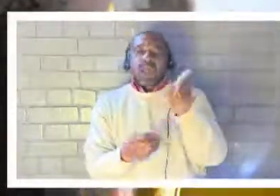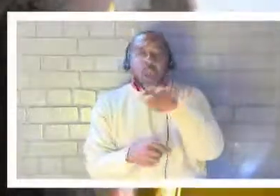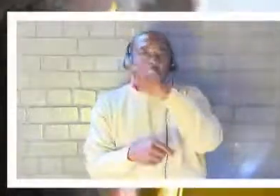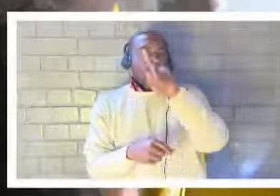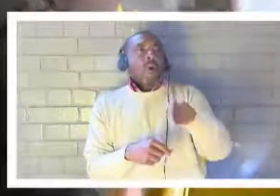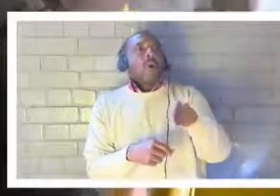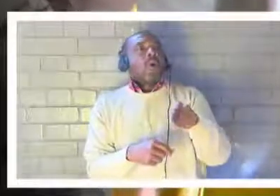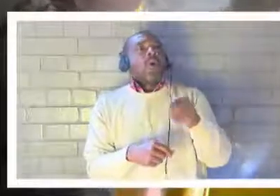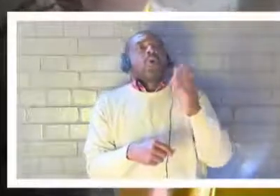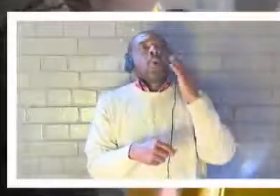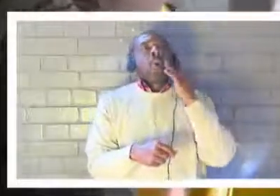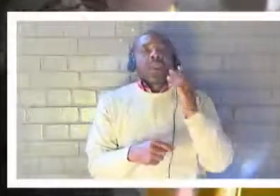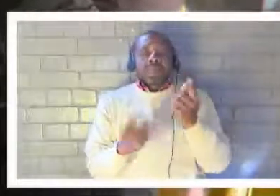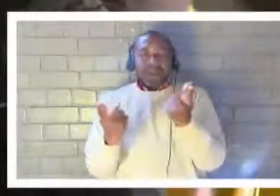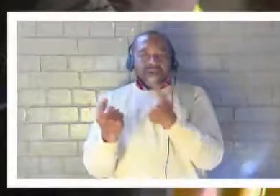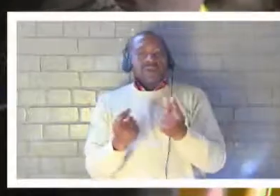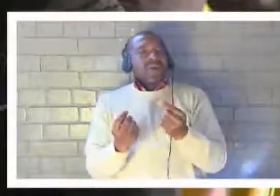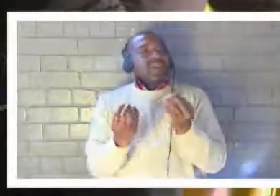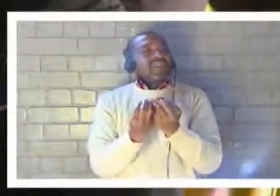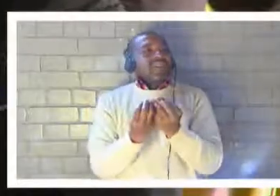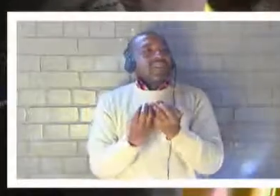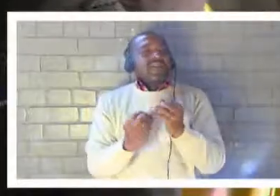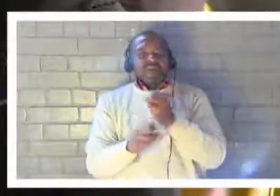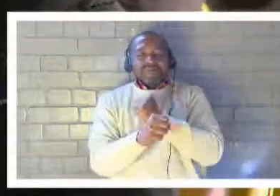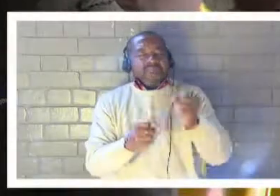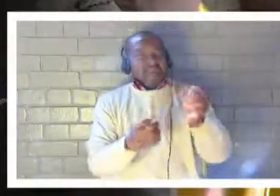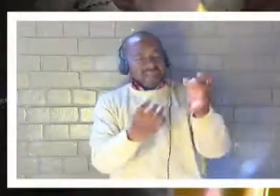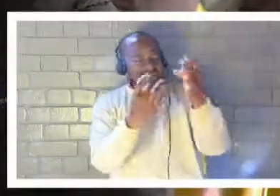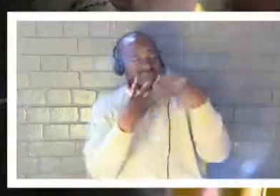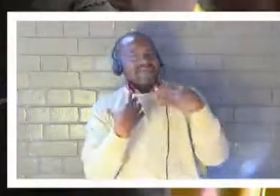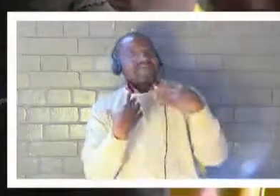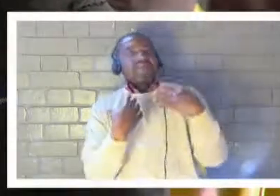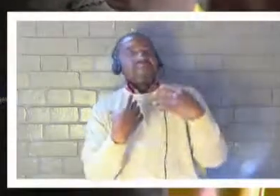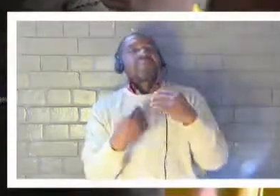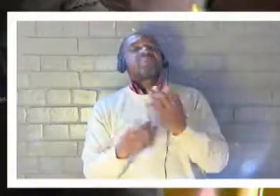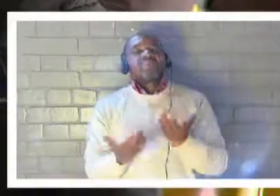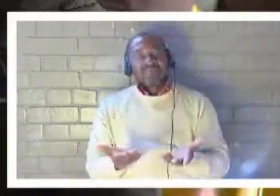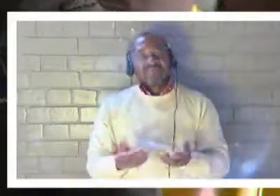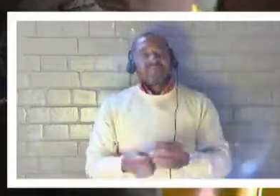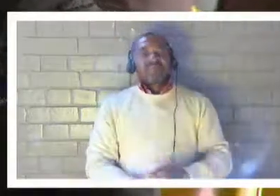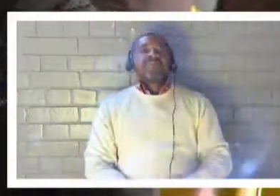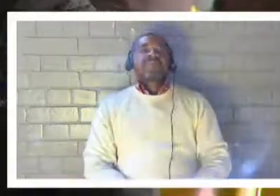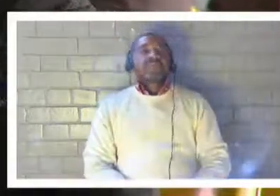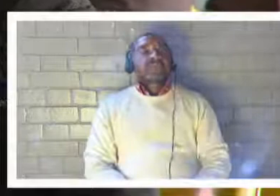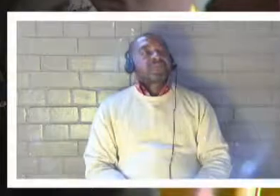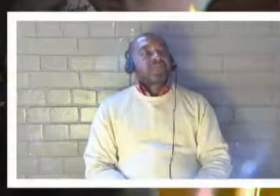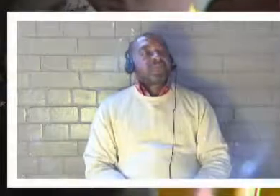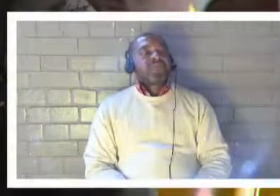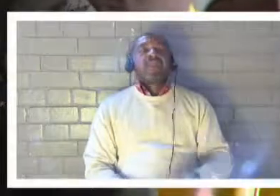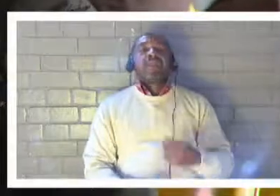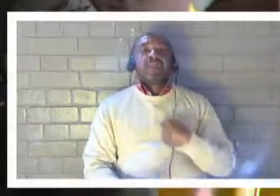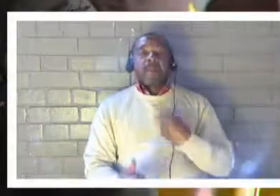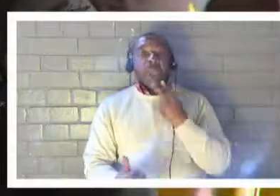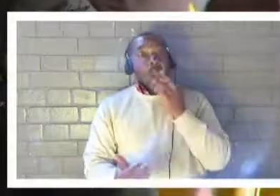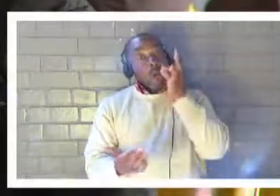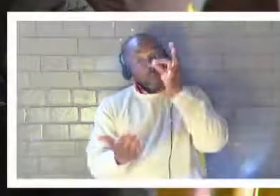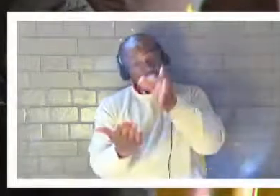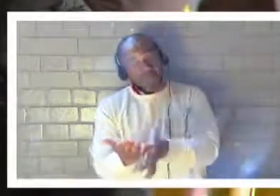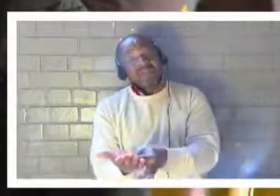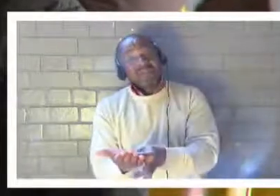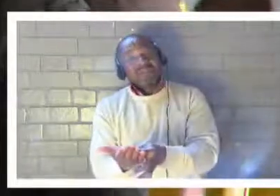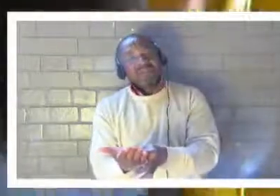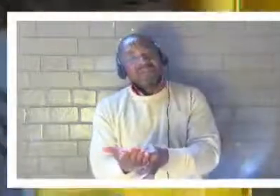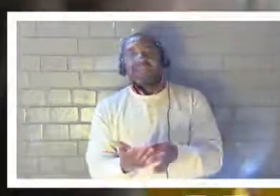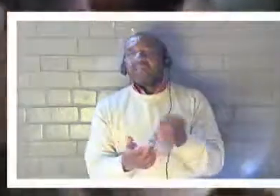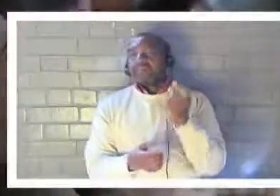those structures are made and stuff. And then my proposal is very simple, Chairperson.